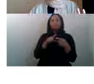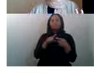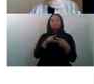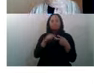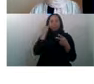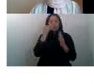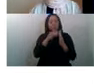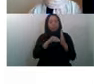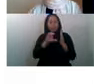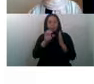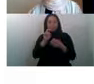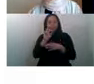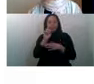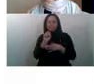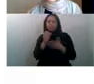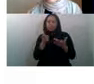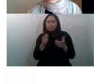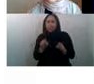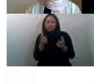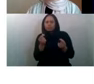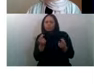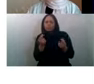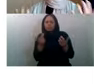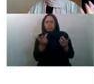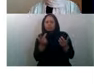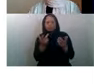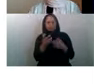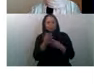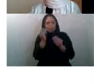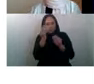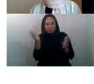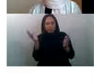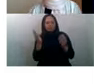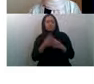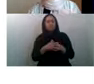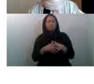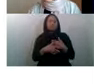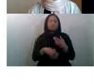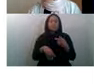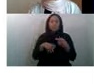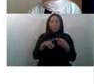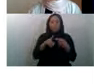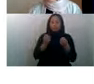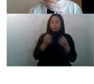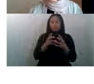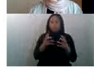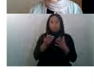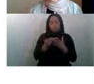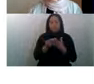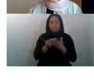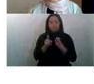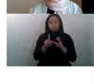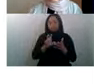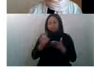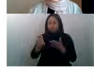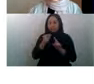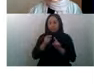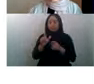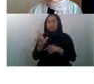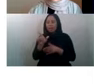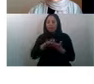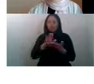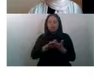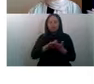infrastructure, for our financial aid, if you go to school, your financial aid, for our libraries, public resources that everybody uses.